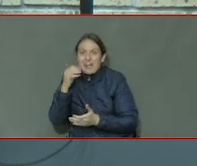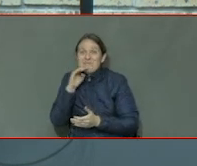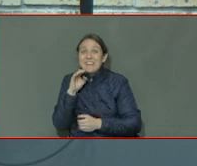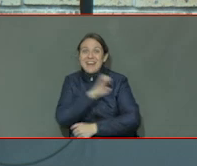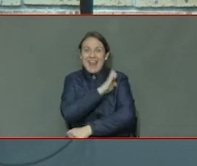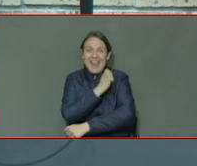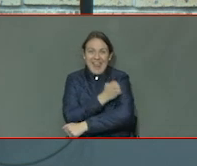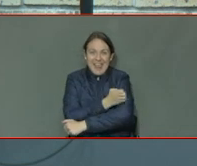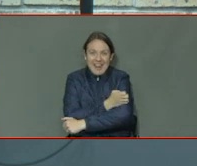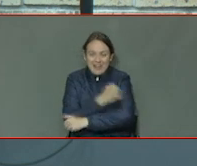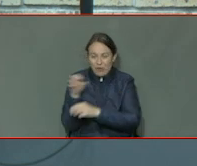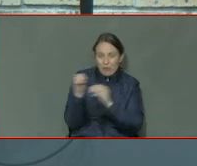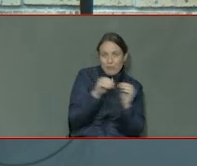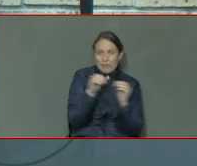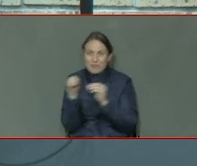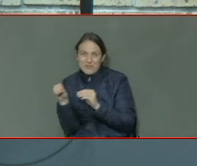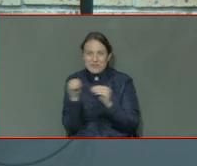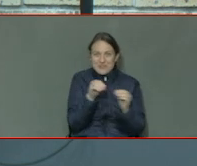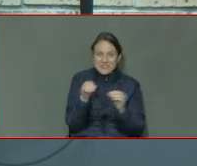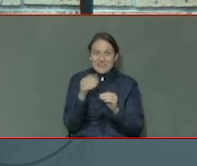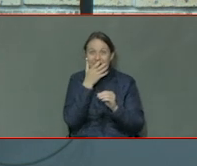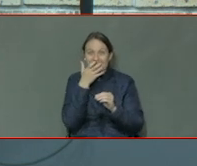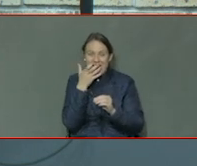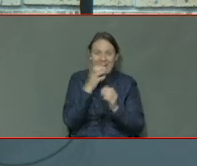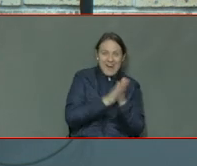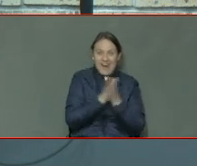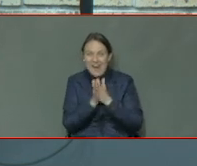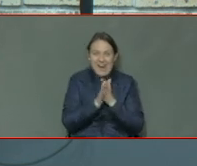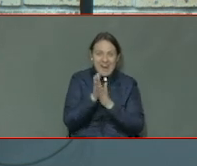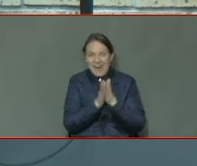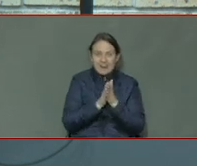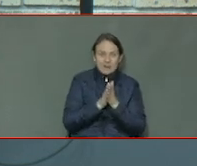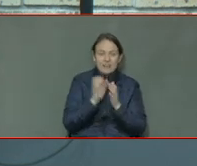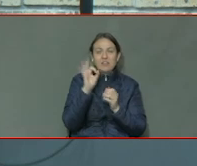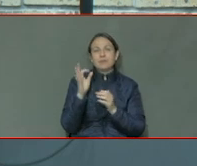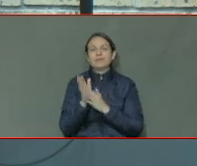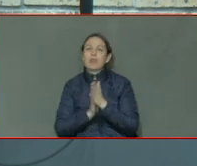energy transfer. I transferred heat energy. And if I do it like this,